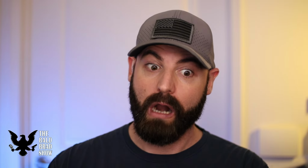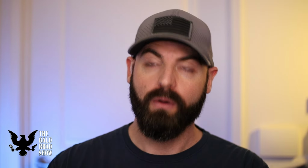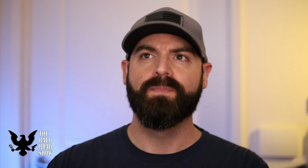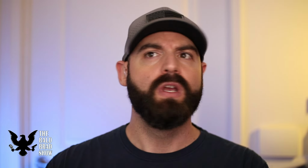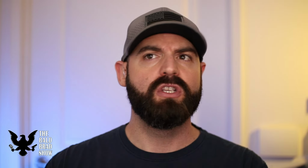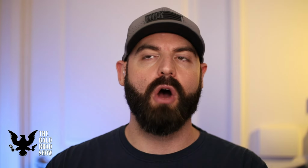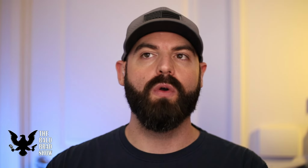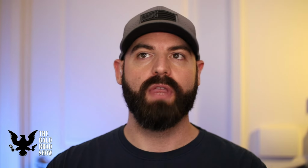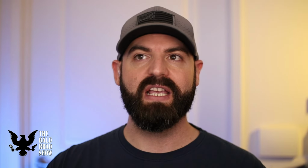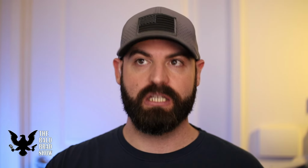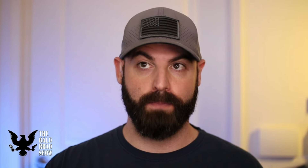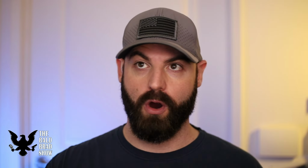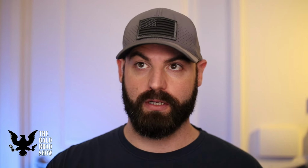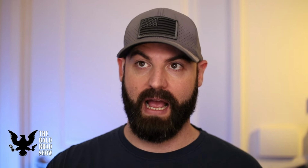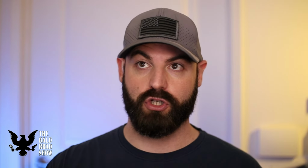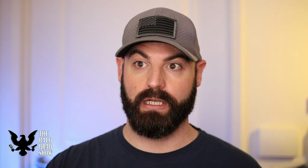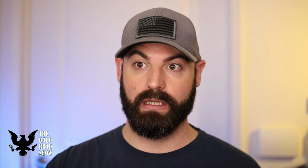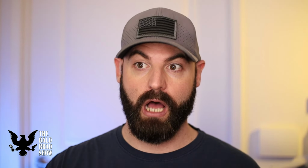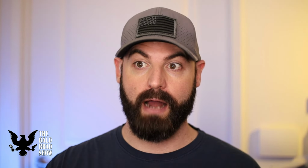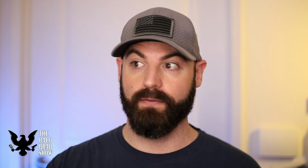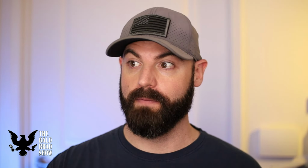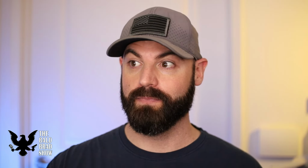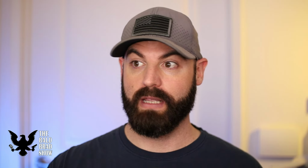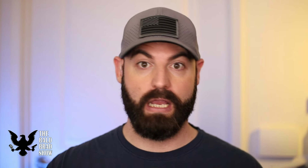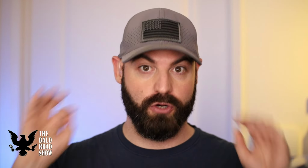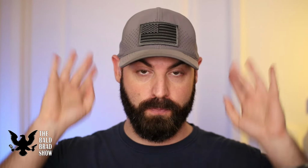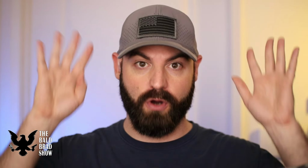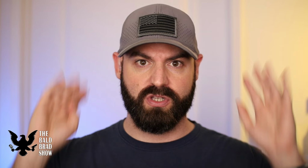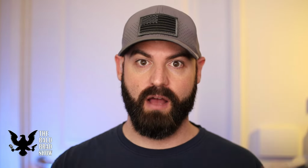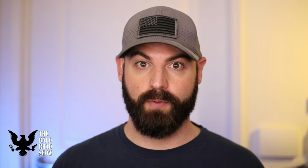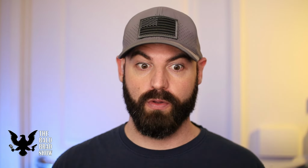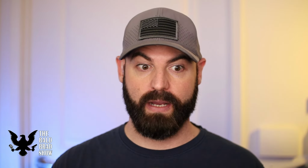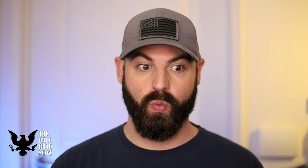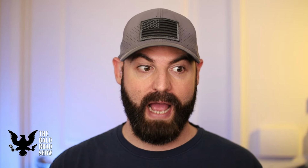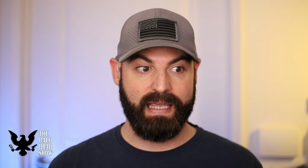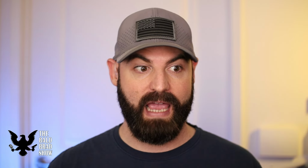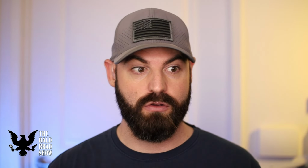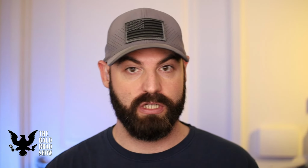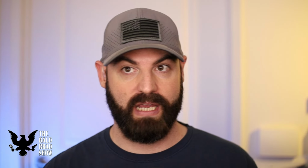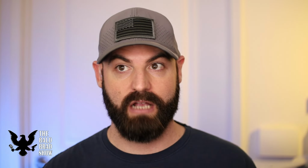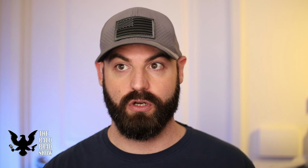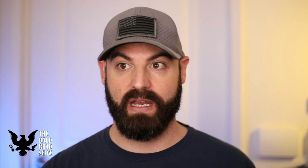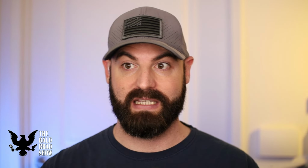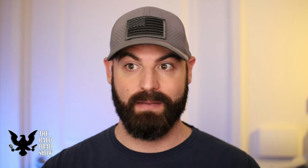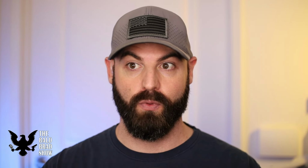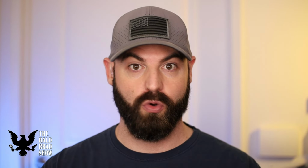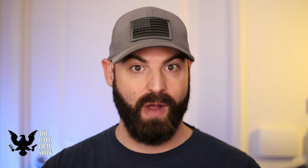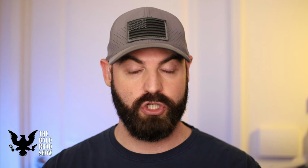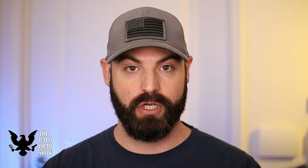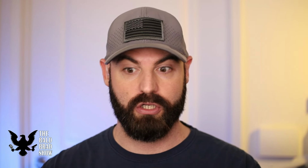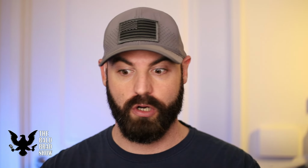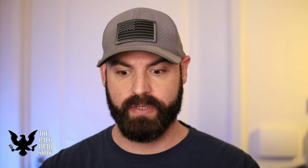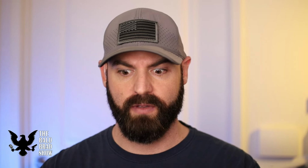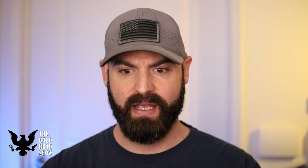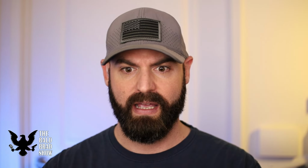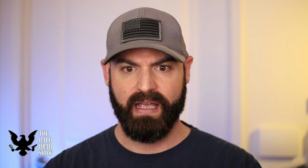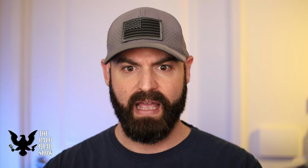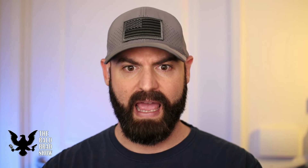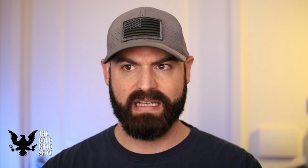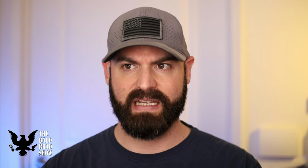you know, so this sparked actually a lot of ears perked up going like, why can't you just answer a simple question in terms